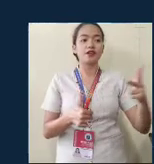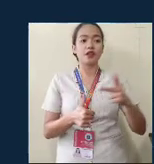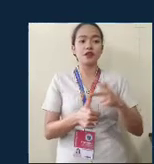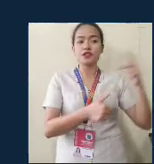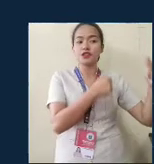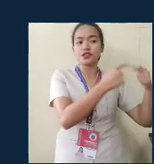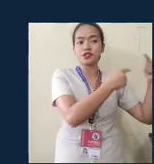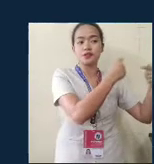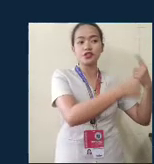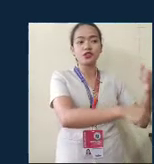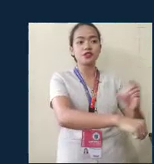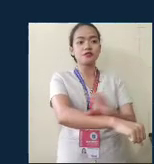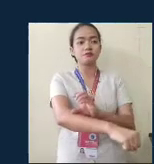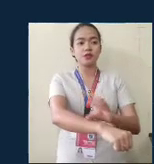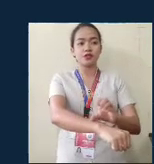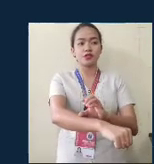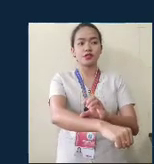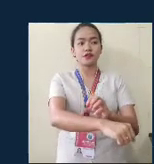7600 and